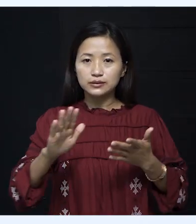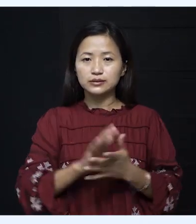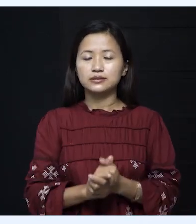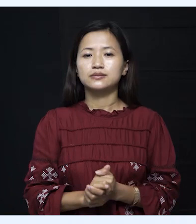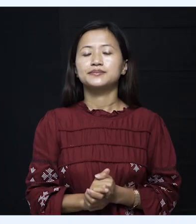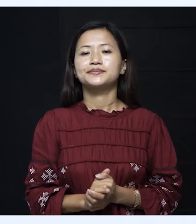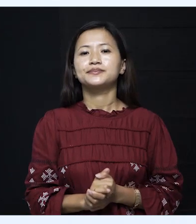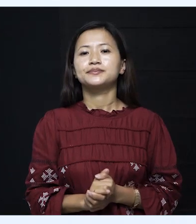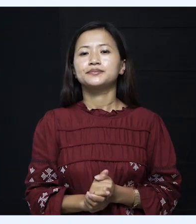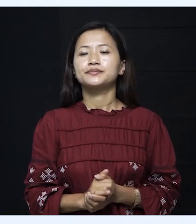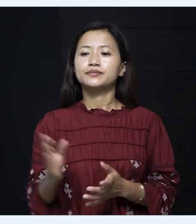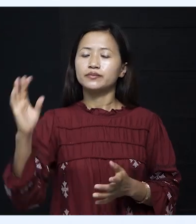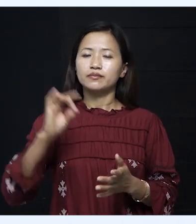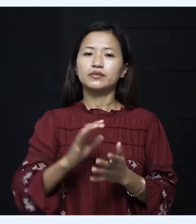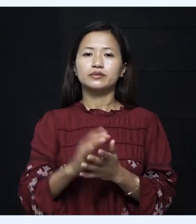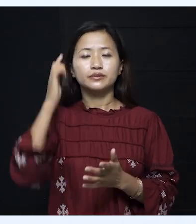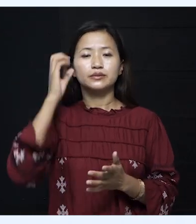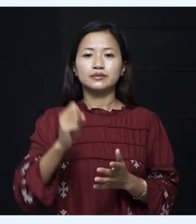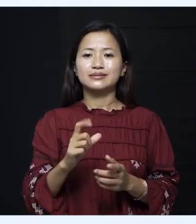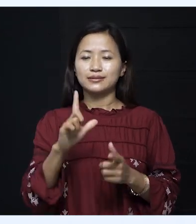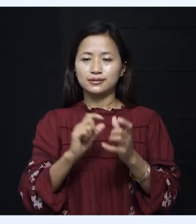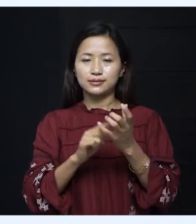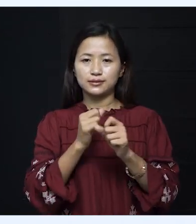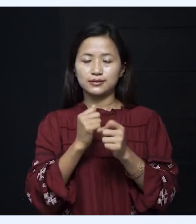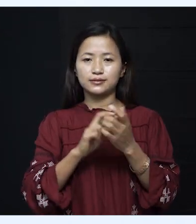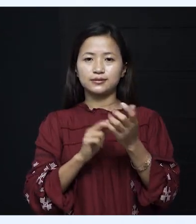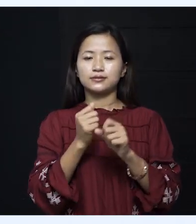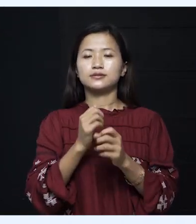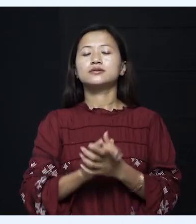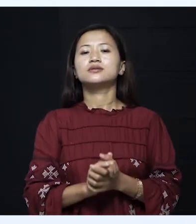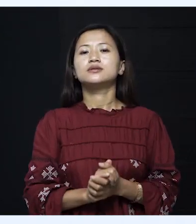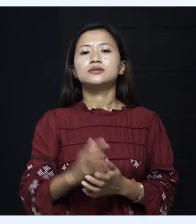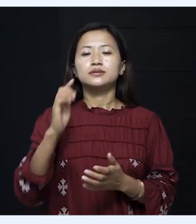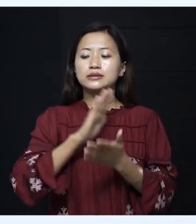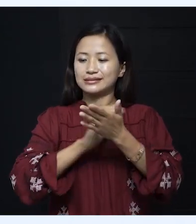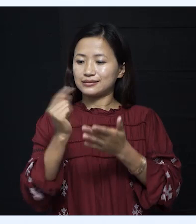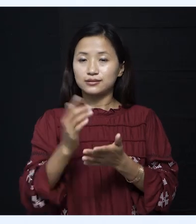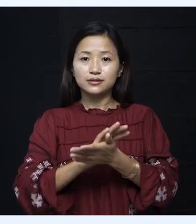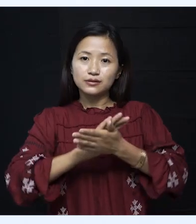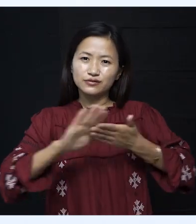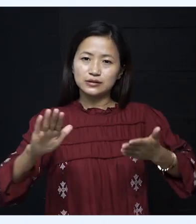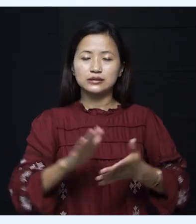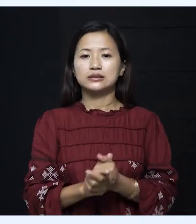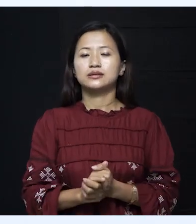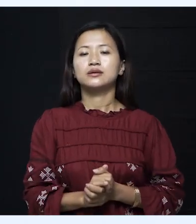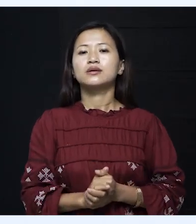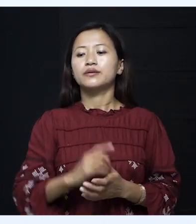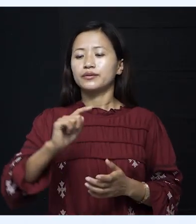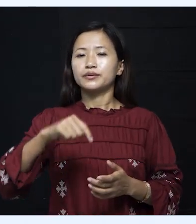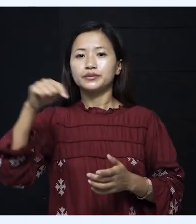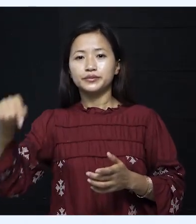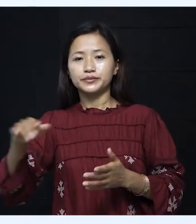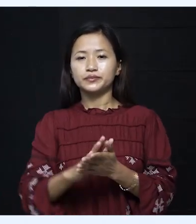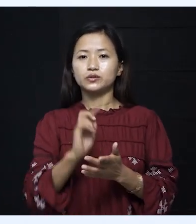completed. So again, remember, we are linking events, completed, just finished. So here to here, in